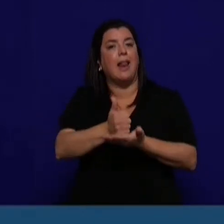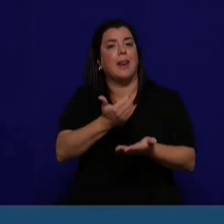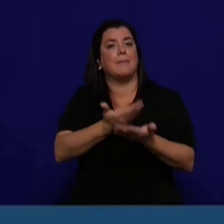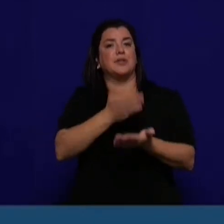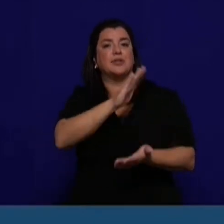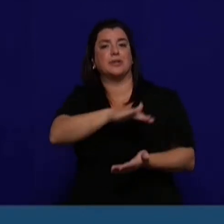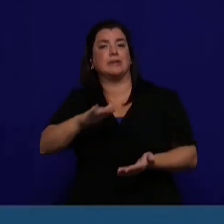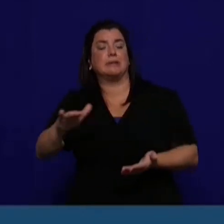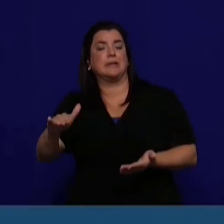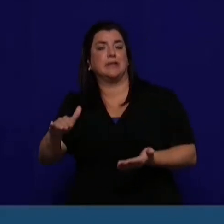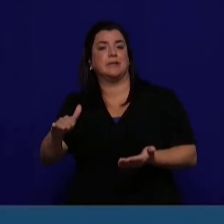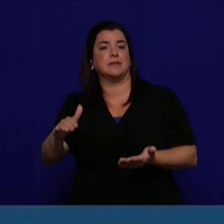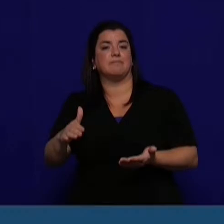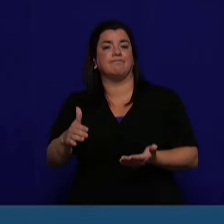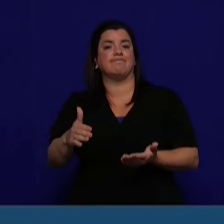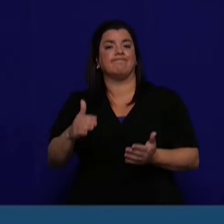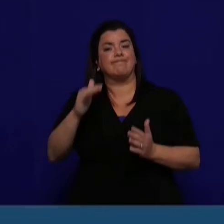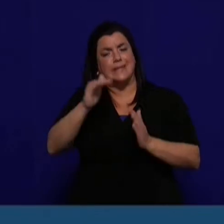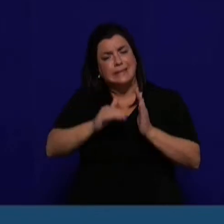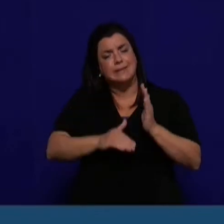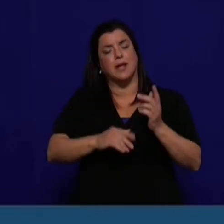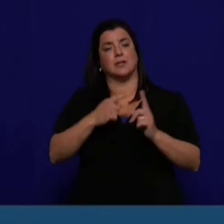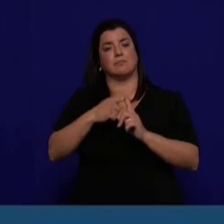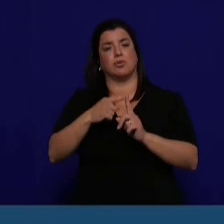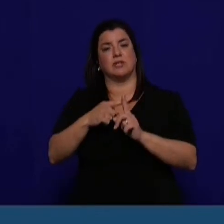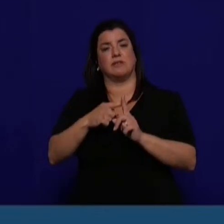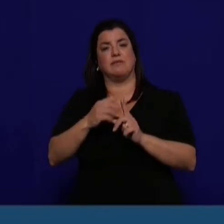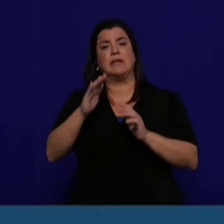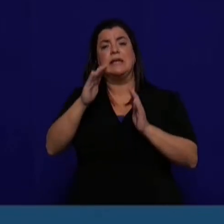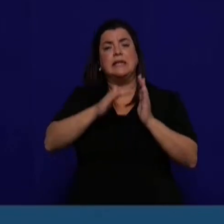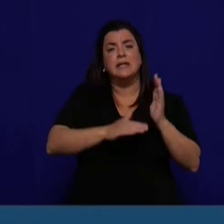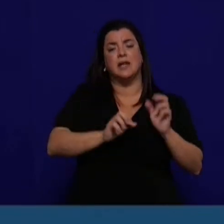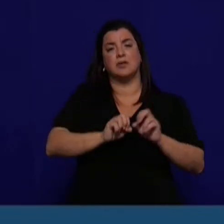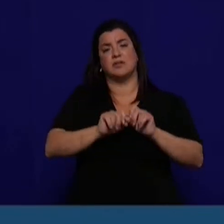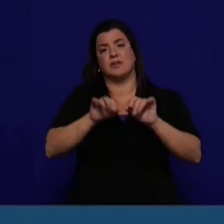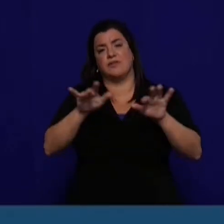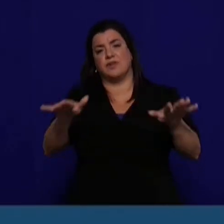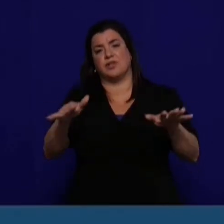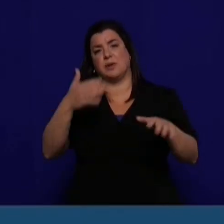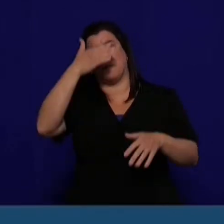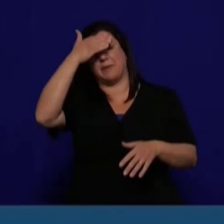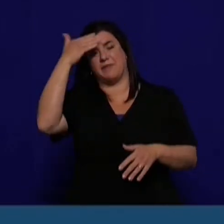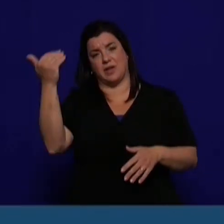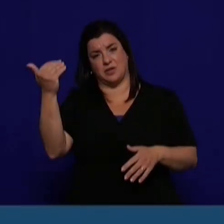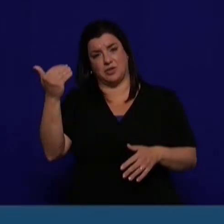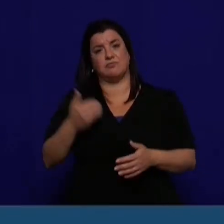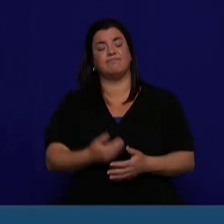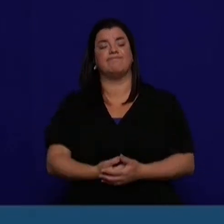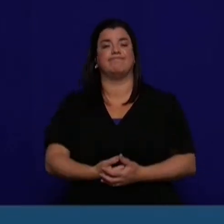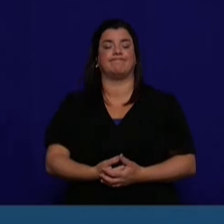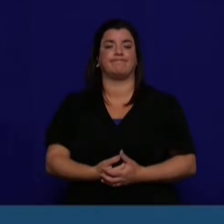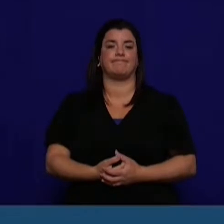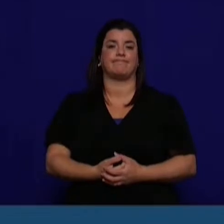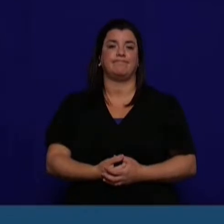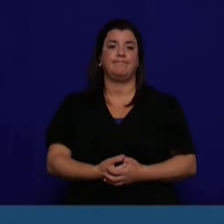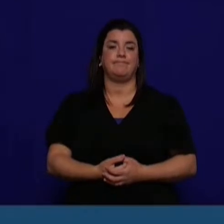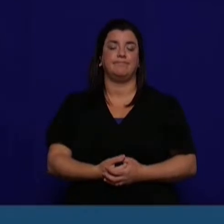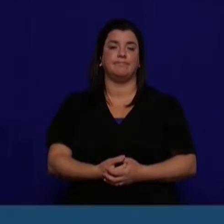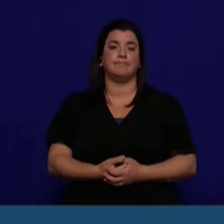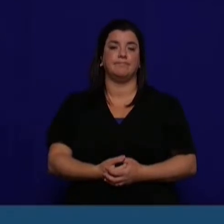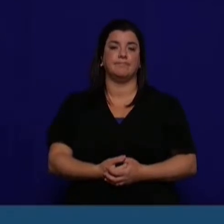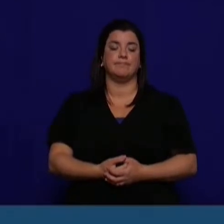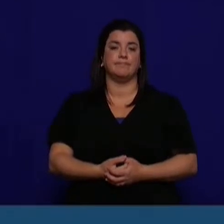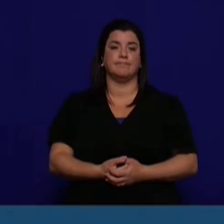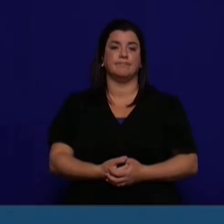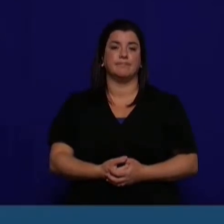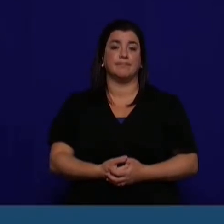anke kif il-miżuri li għandna manka l-mezzi ta' prevenzjoni nibqgħu inħadnuhom. L-ammont ta' każijiet